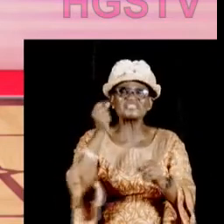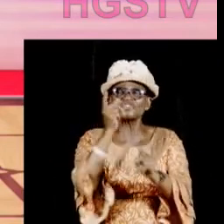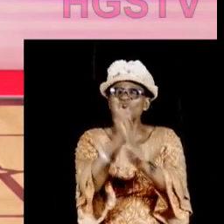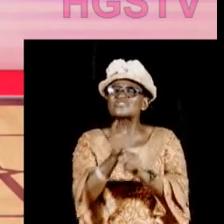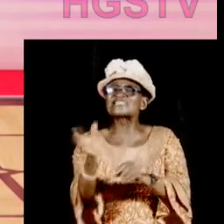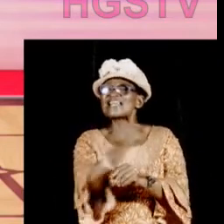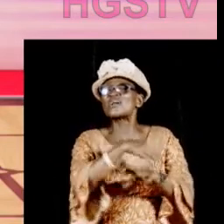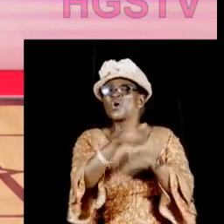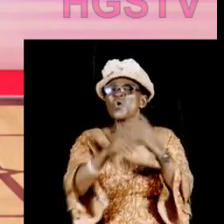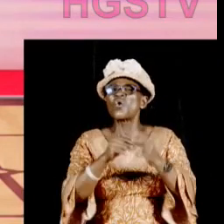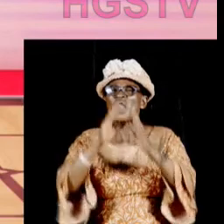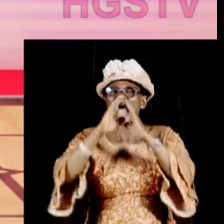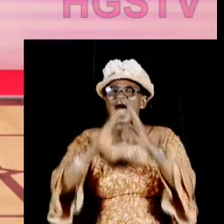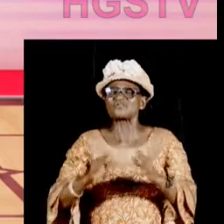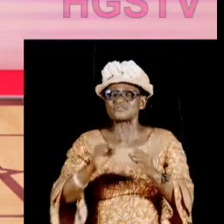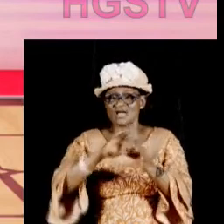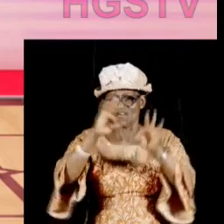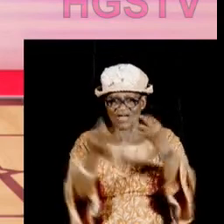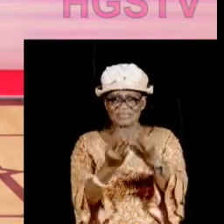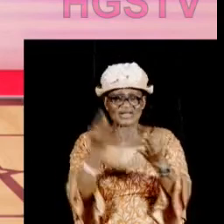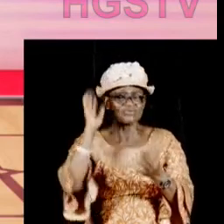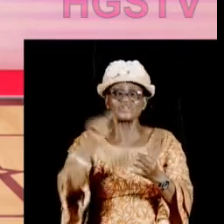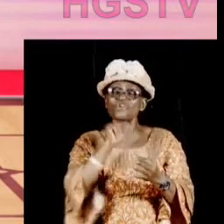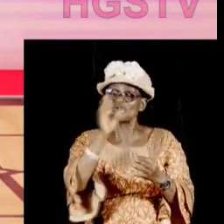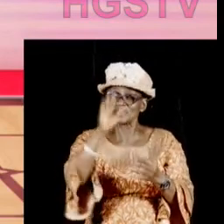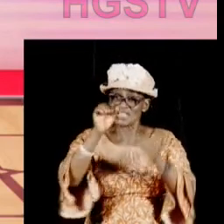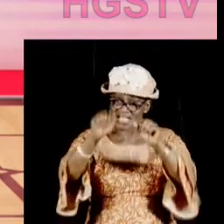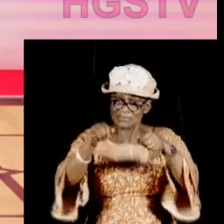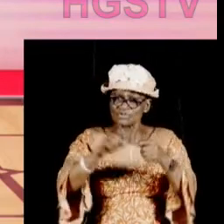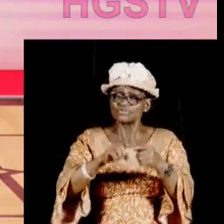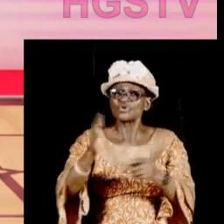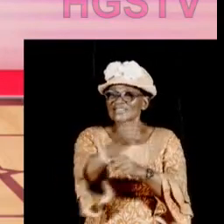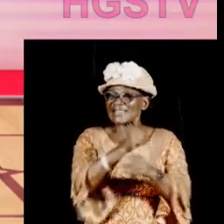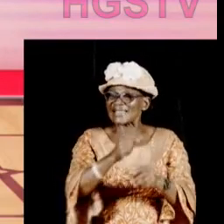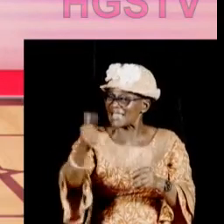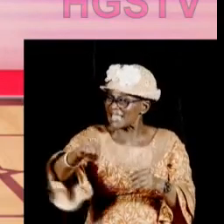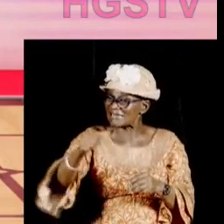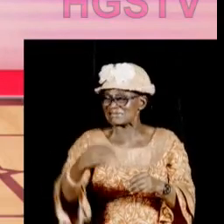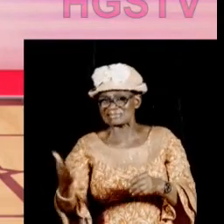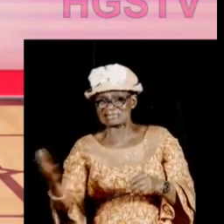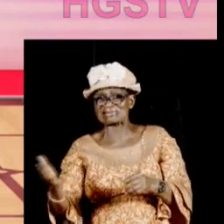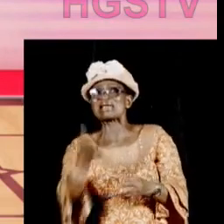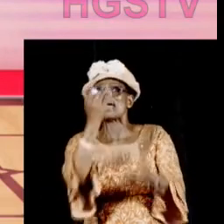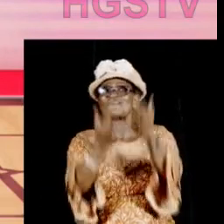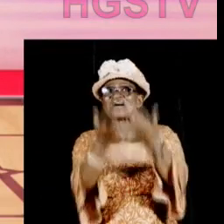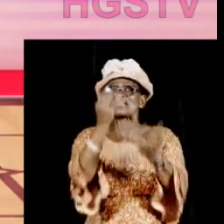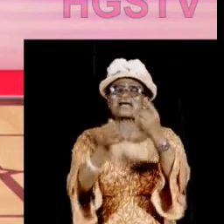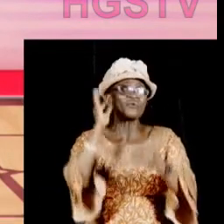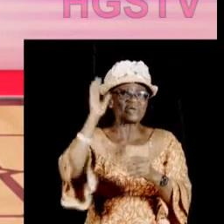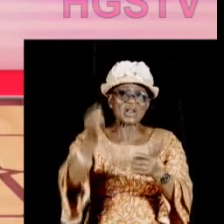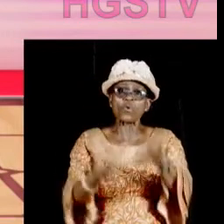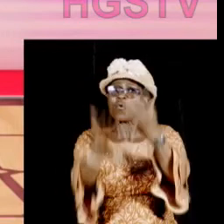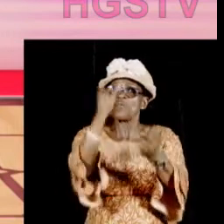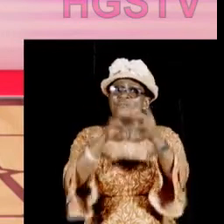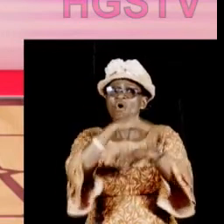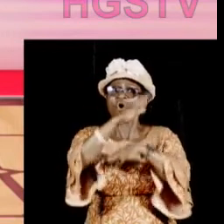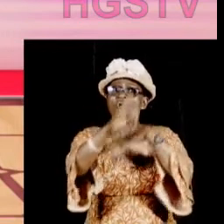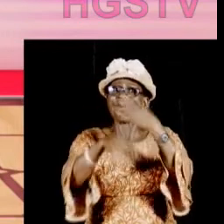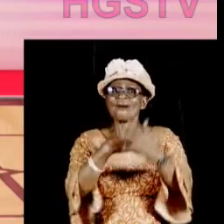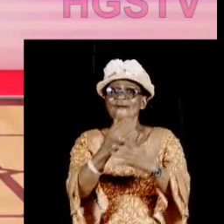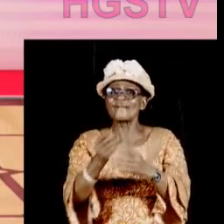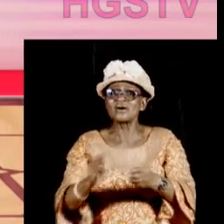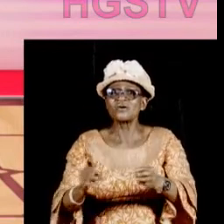The family will not be able to take a pin. Fire will just consume a whole street, and nobody will be